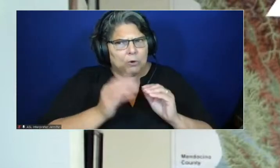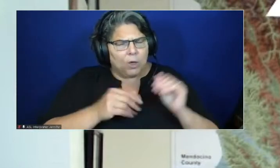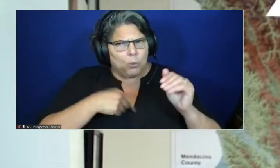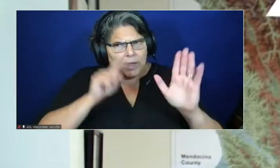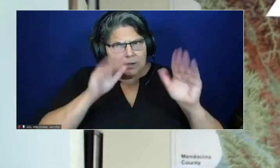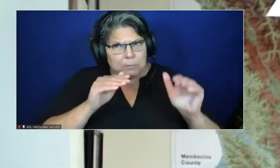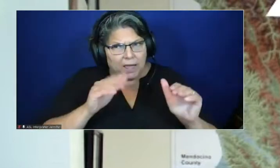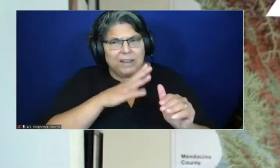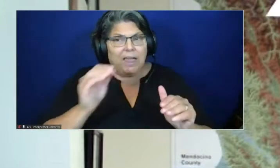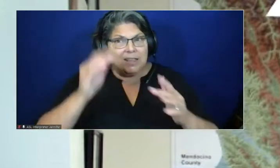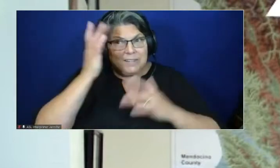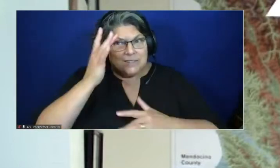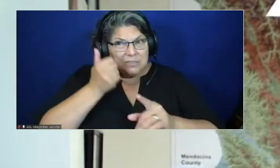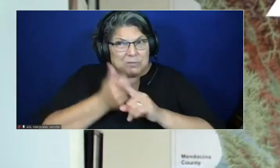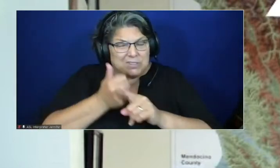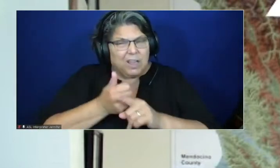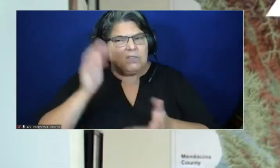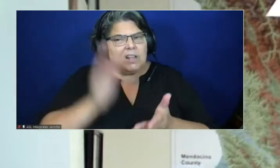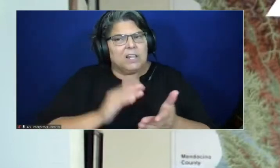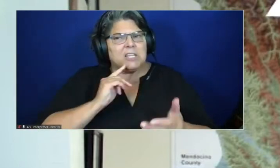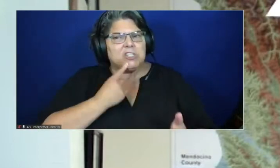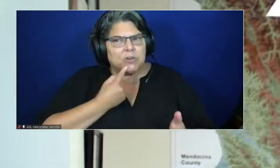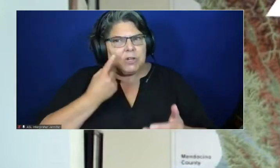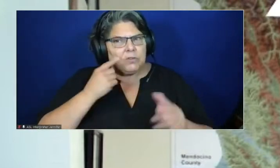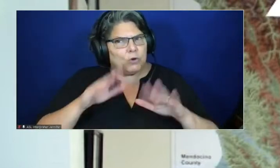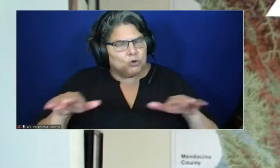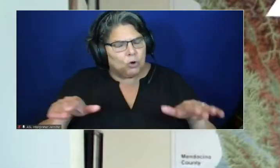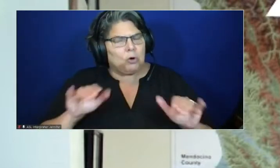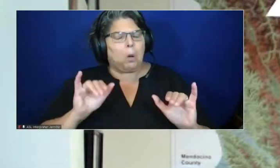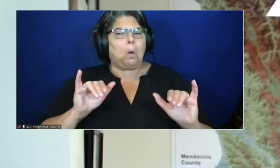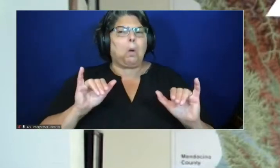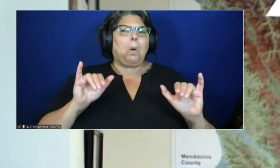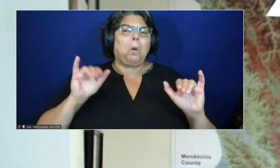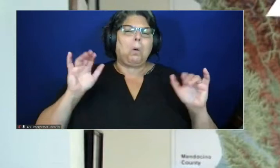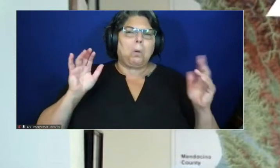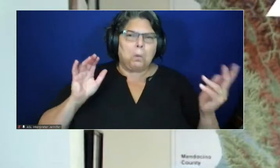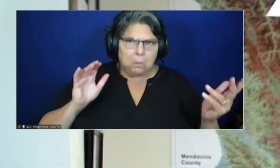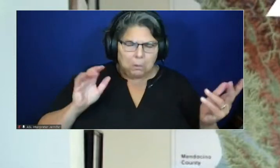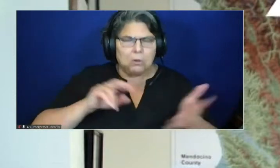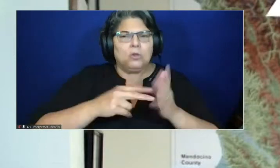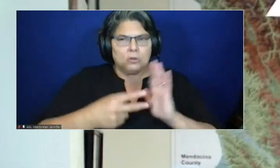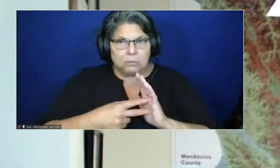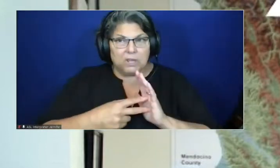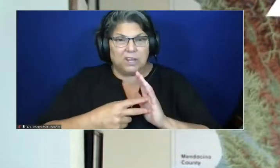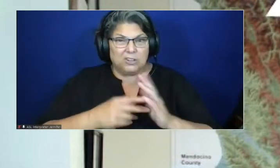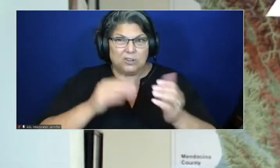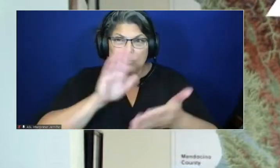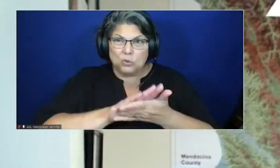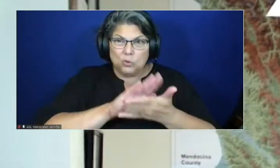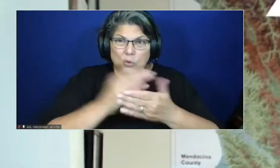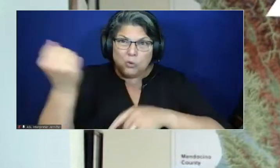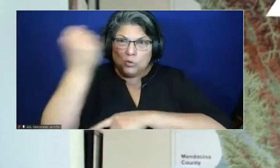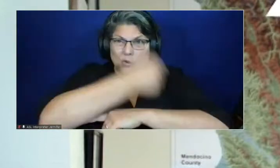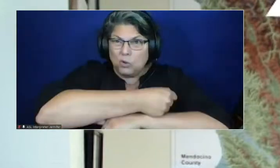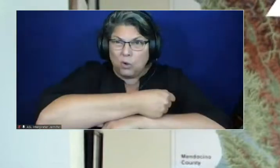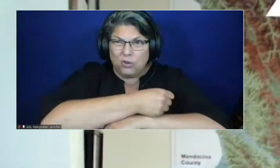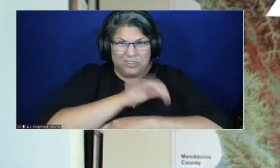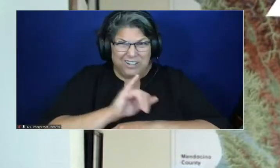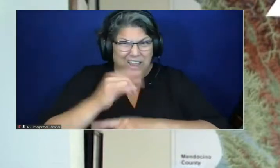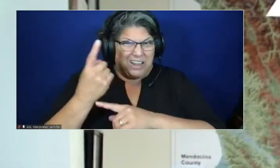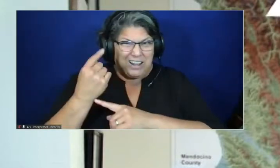So this year, in order to correct the problems of closing down the schools entirely last